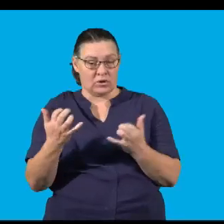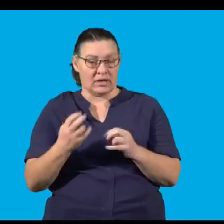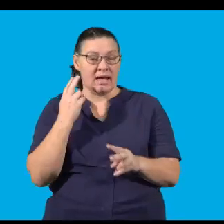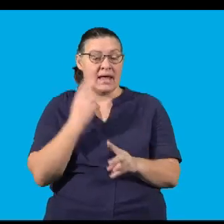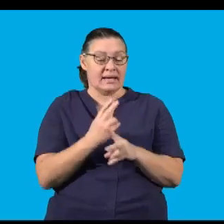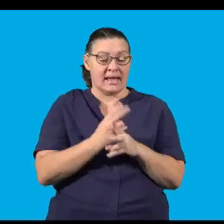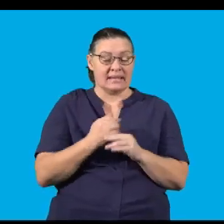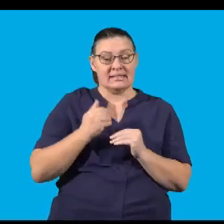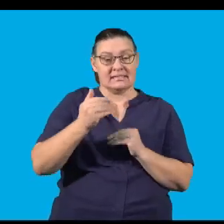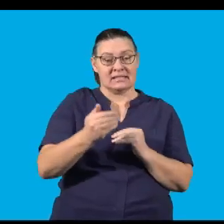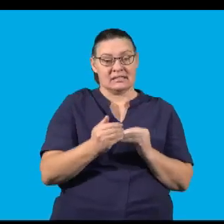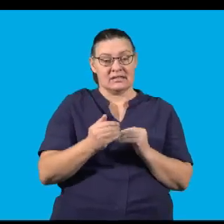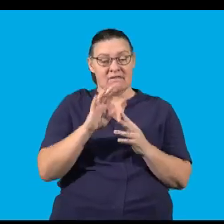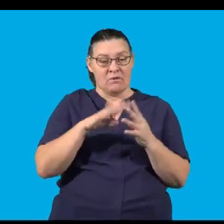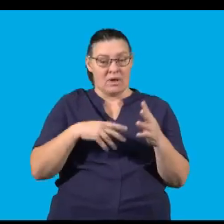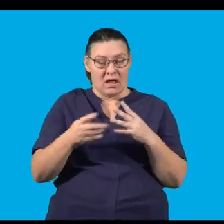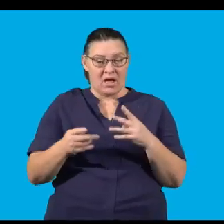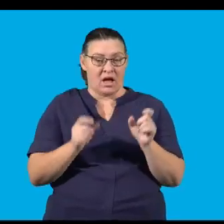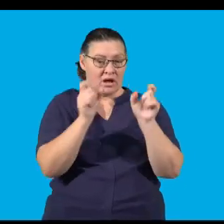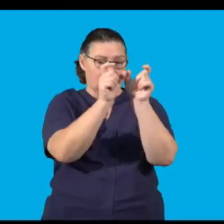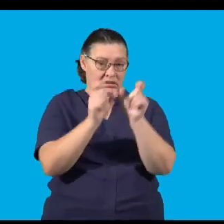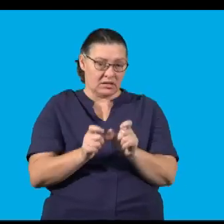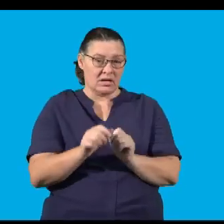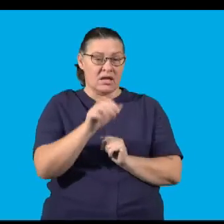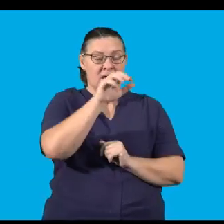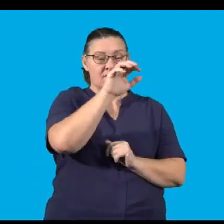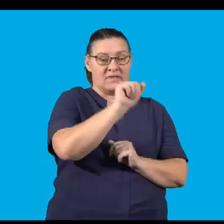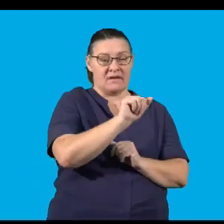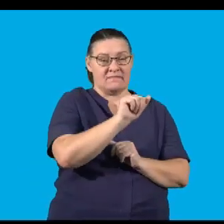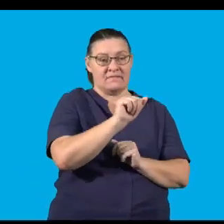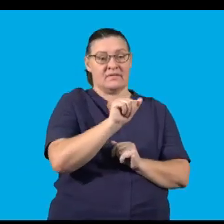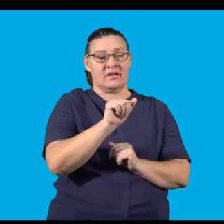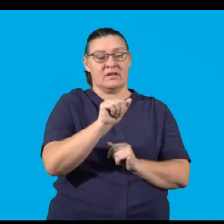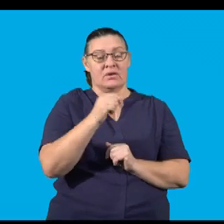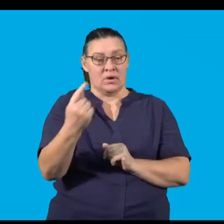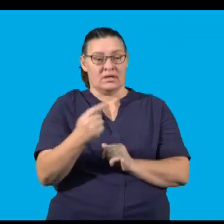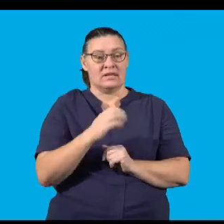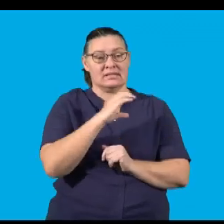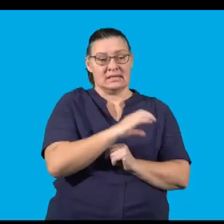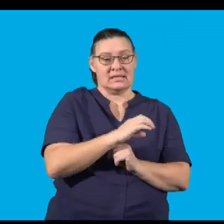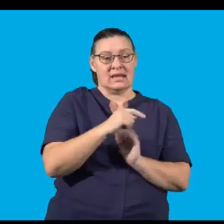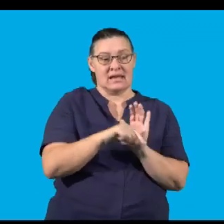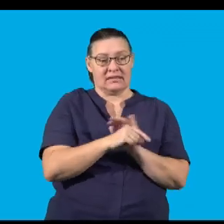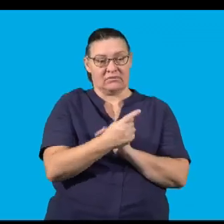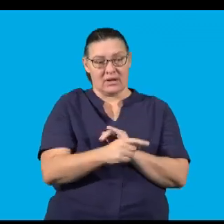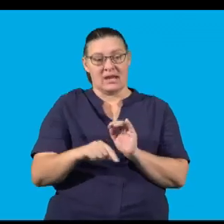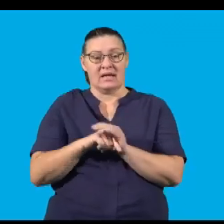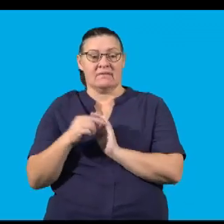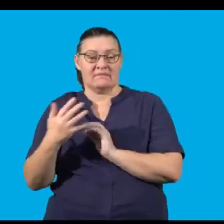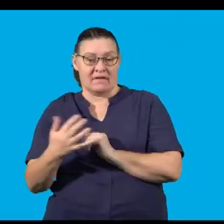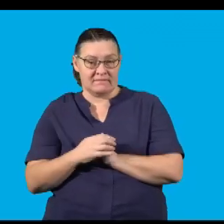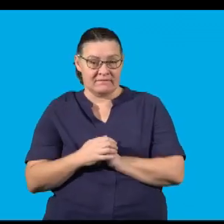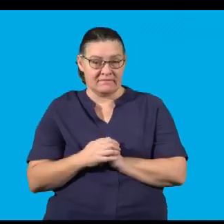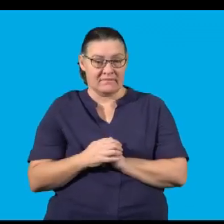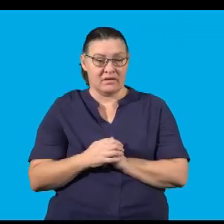Again, we use the distance formula using the coordinates of A is 5 and 1 and C is -1 and